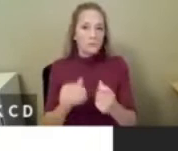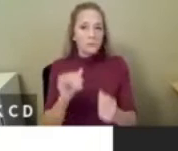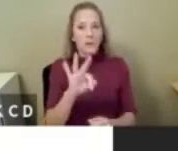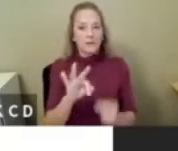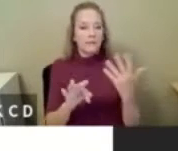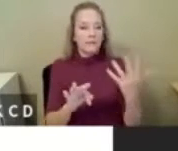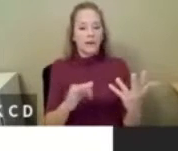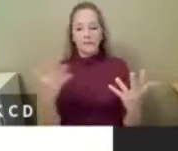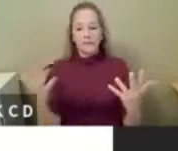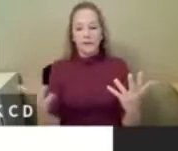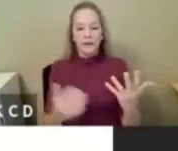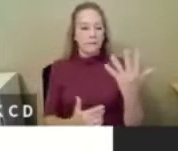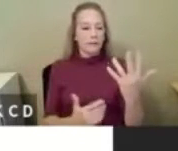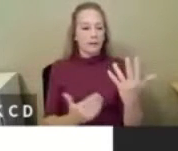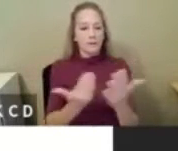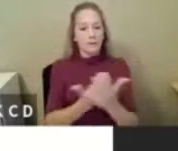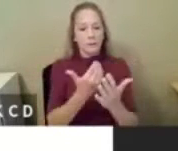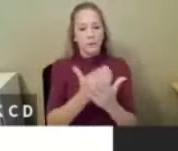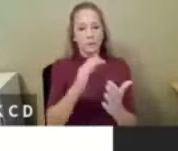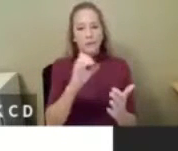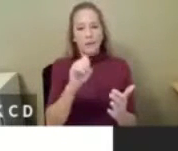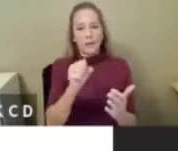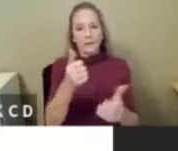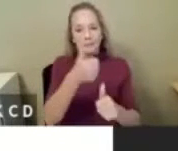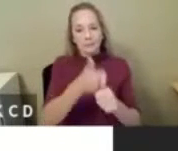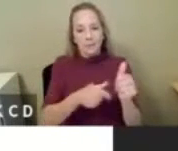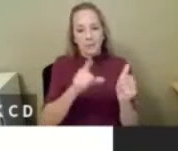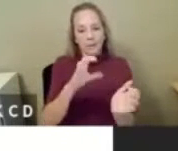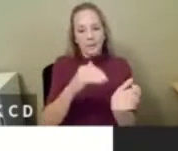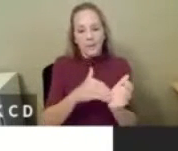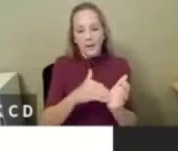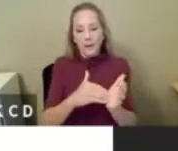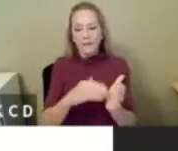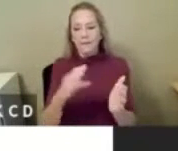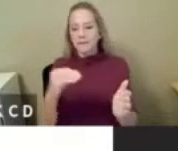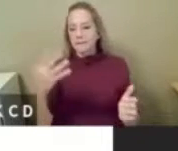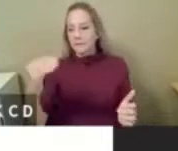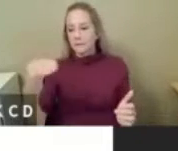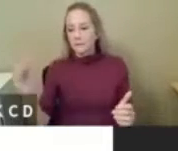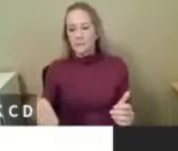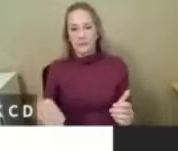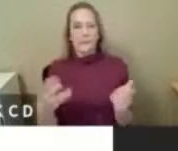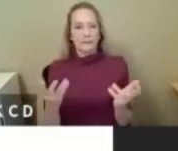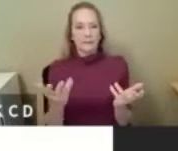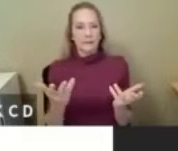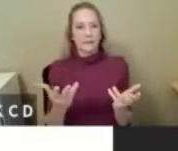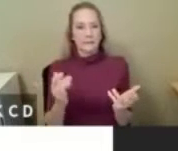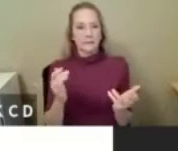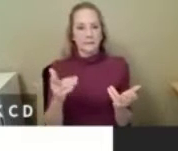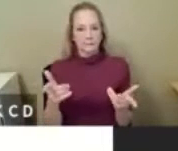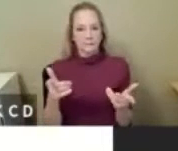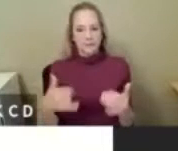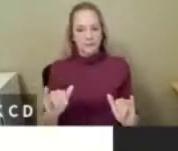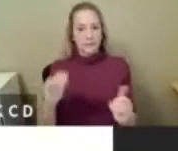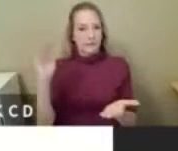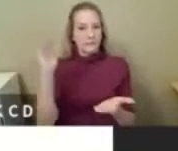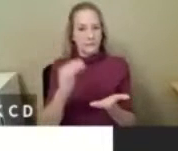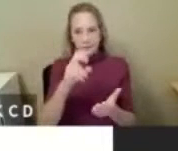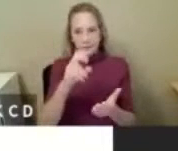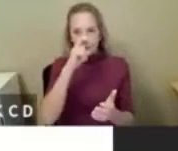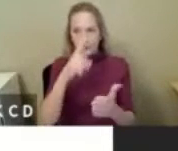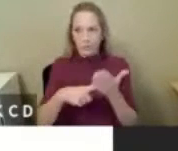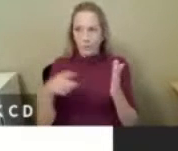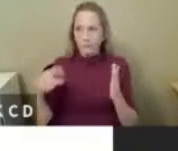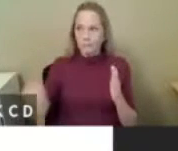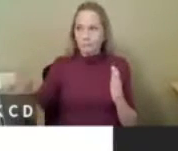100,000 and 5%. That's not quite as strict as what most public health policy guidelines would indicate,